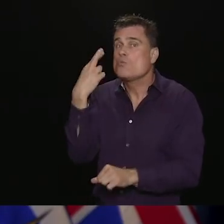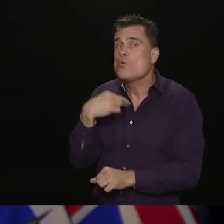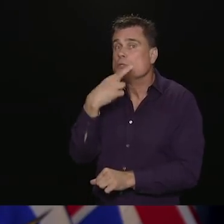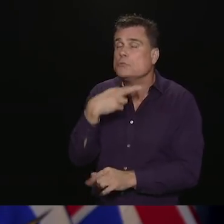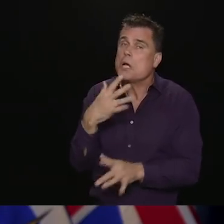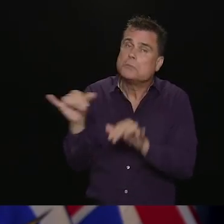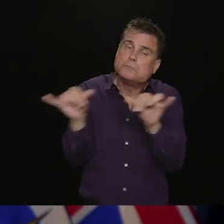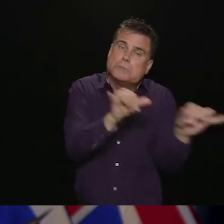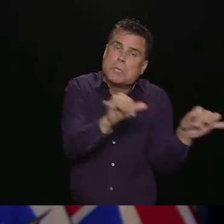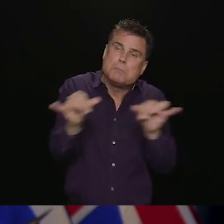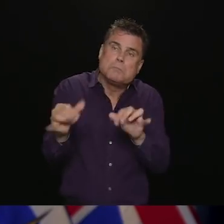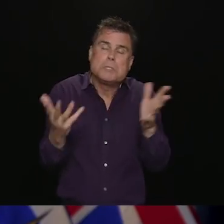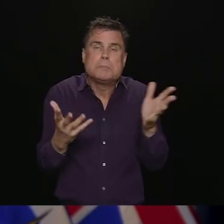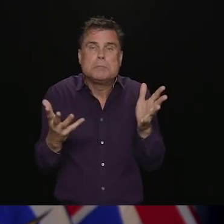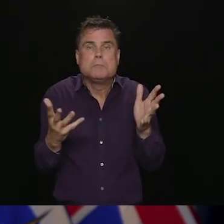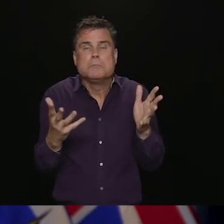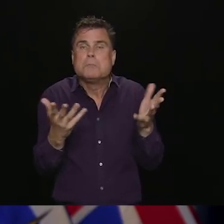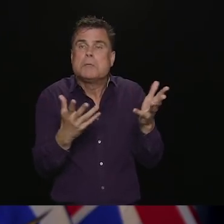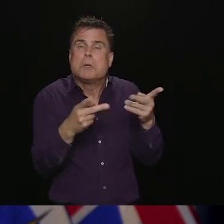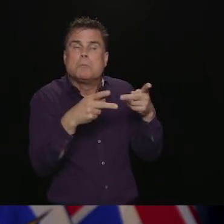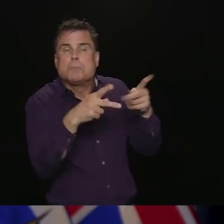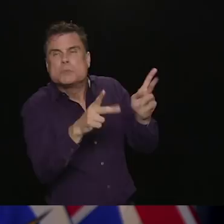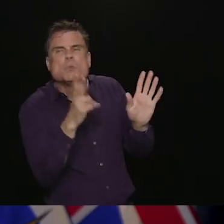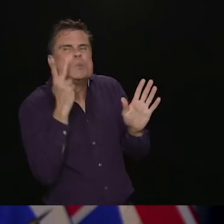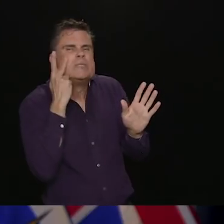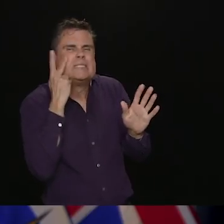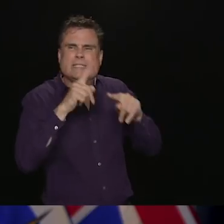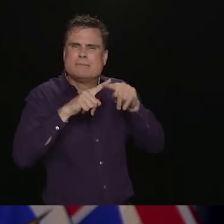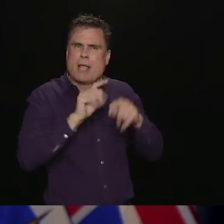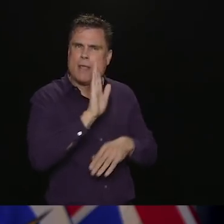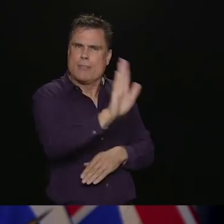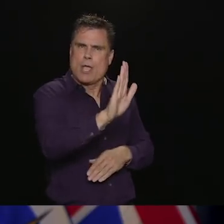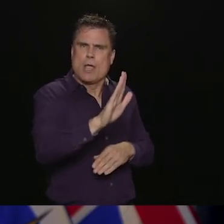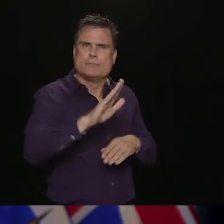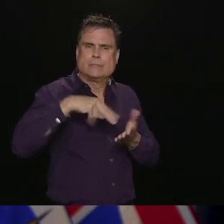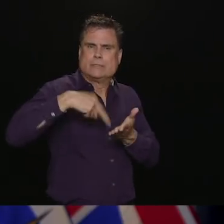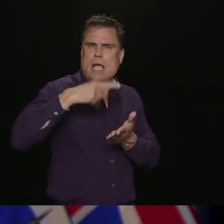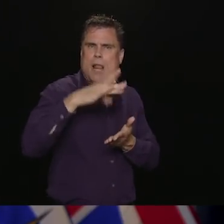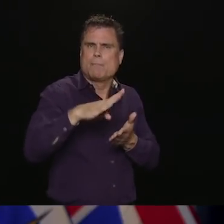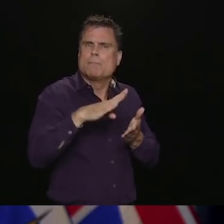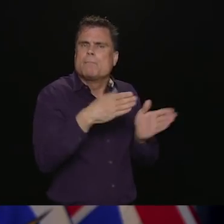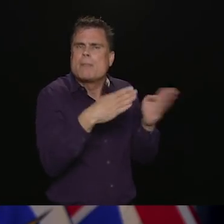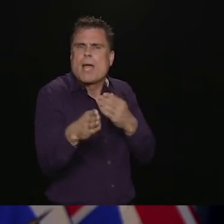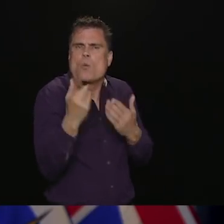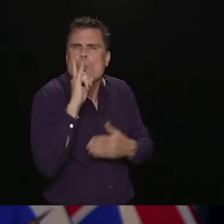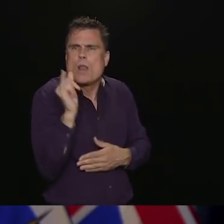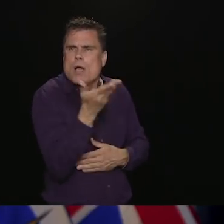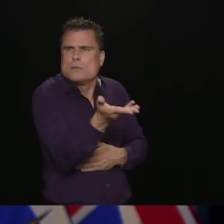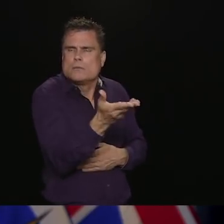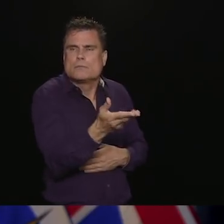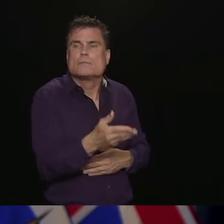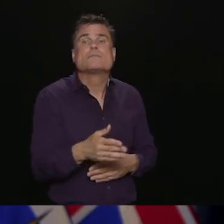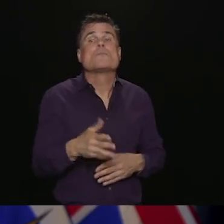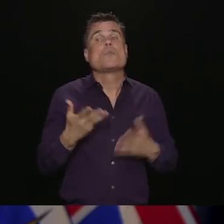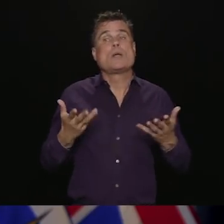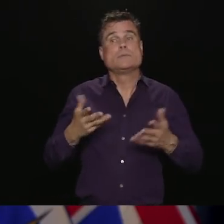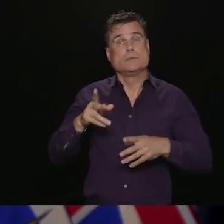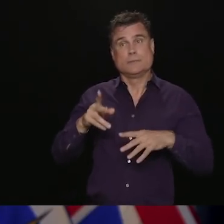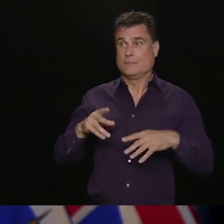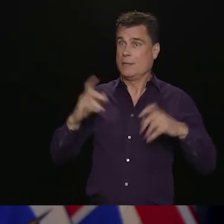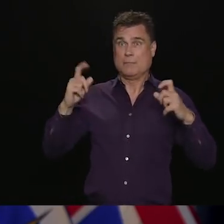not going to happen right now. As well as we know that singing and